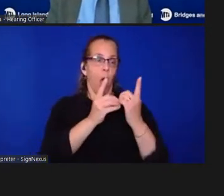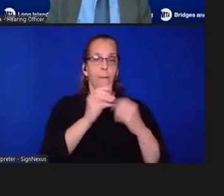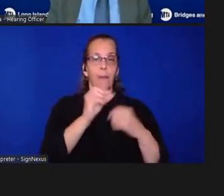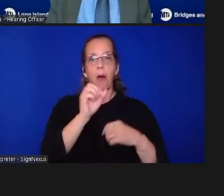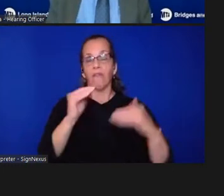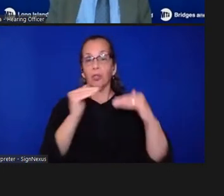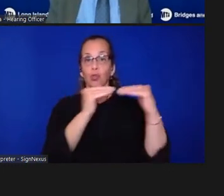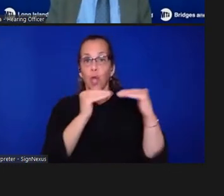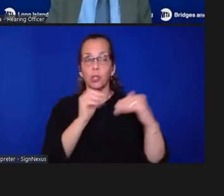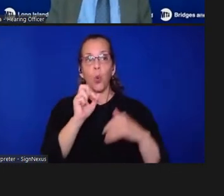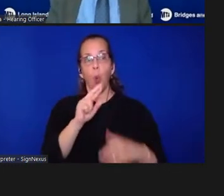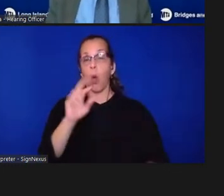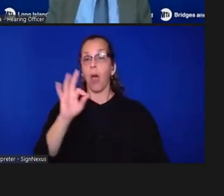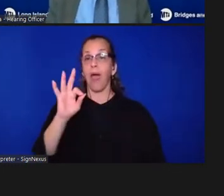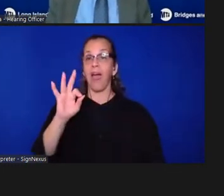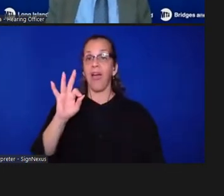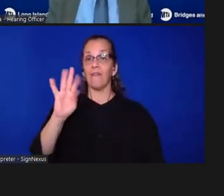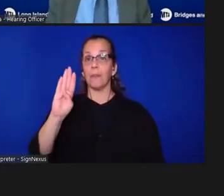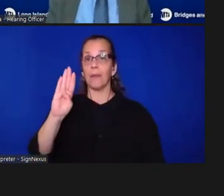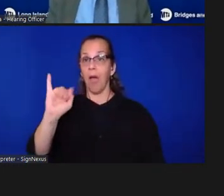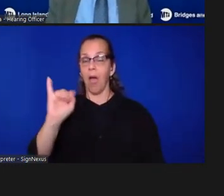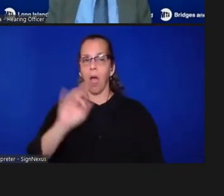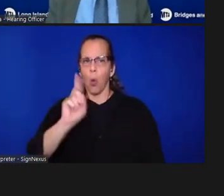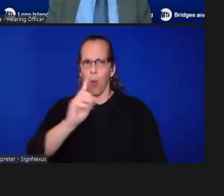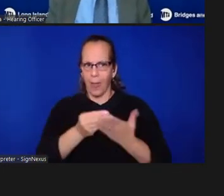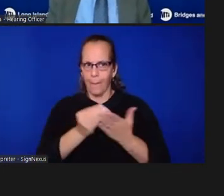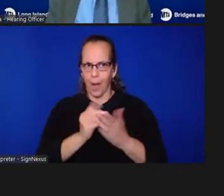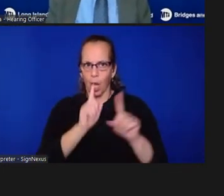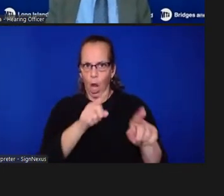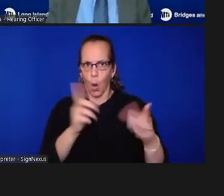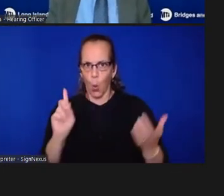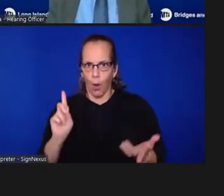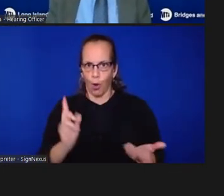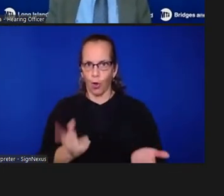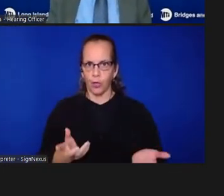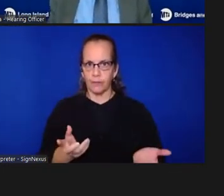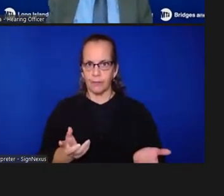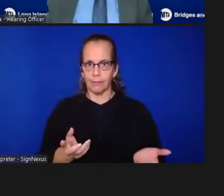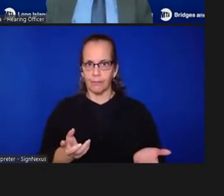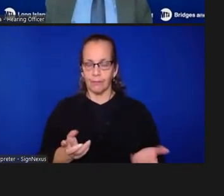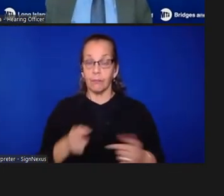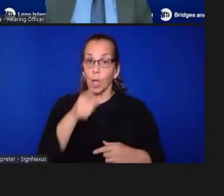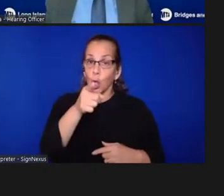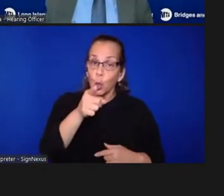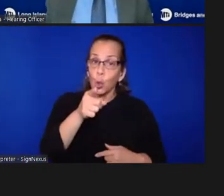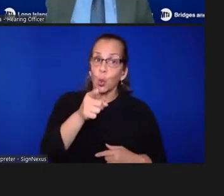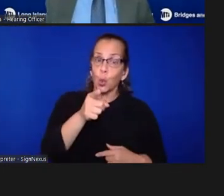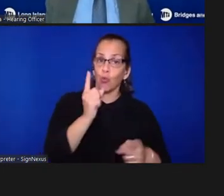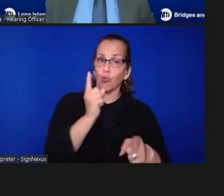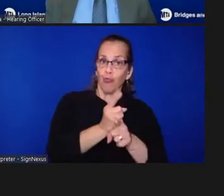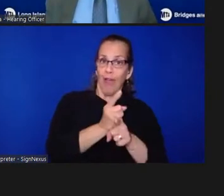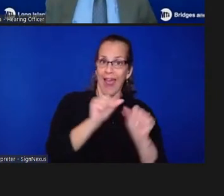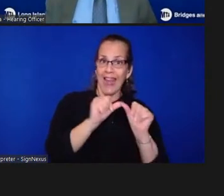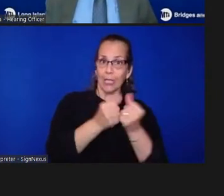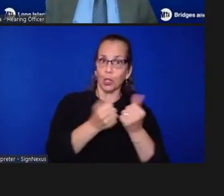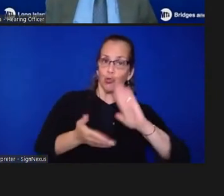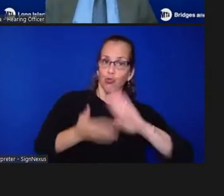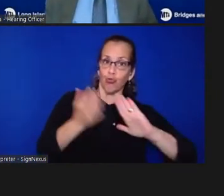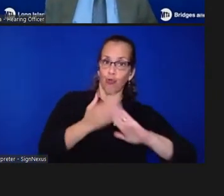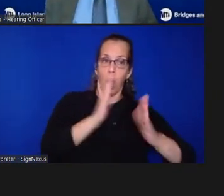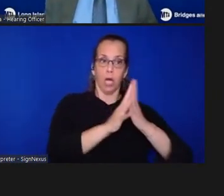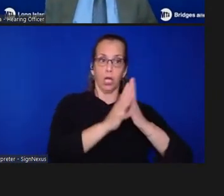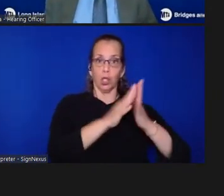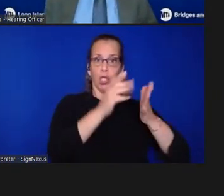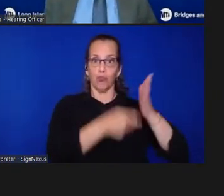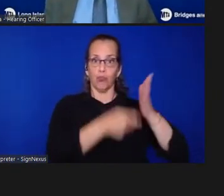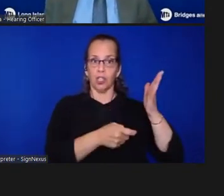as to where these finances are going and whether you're the agency fit to run congestive pricing I'd like to give it over to the